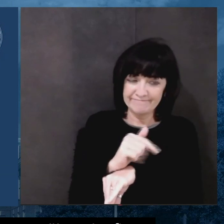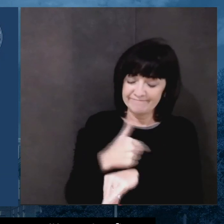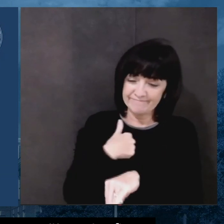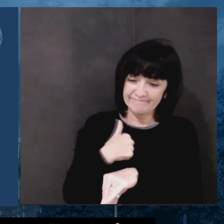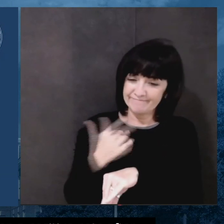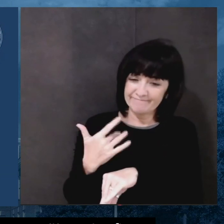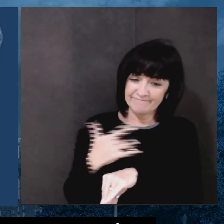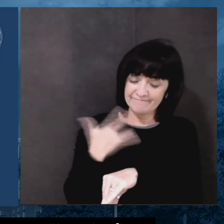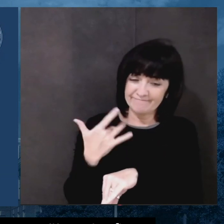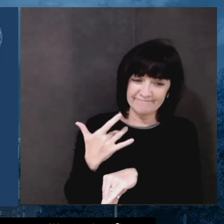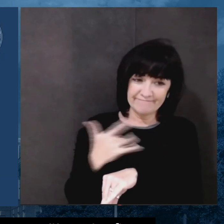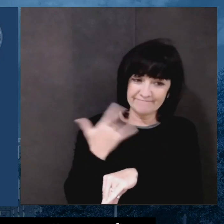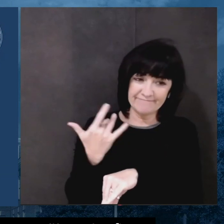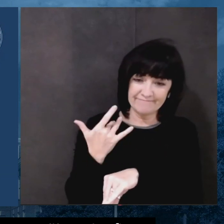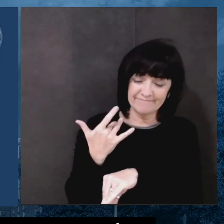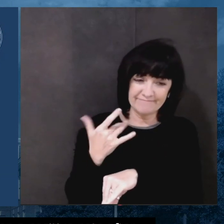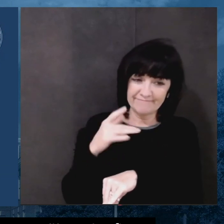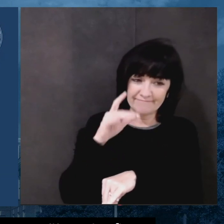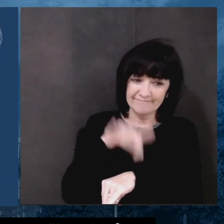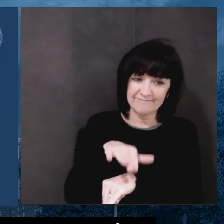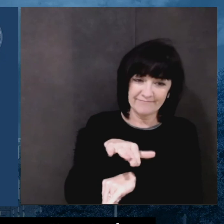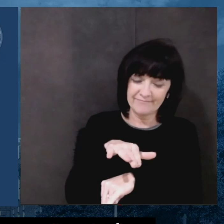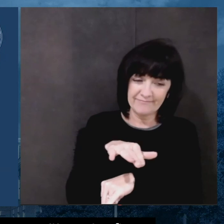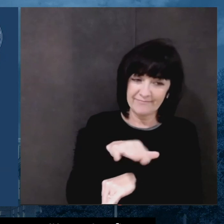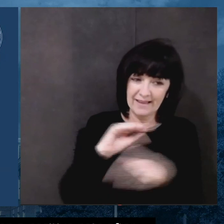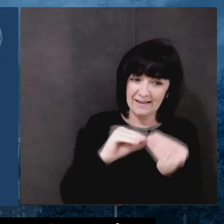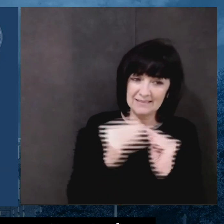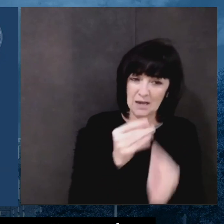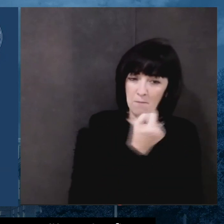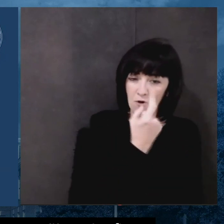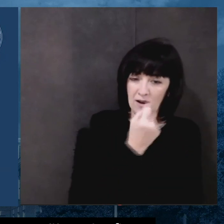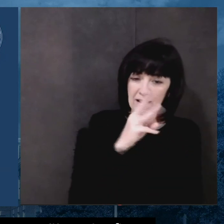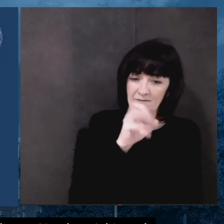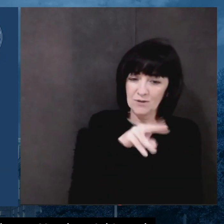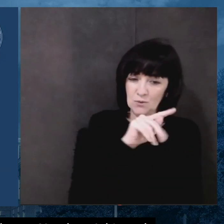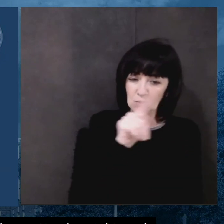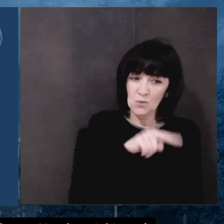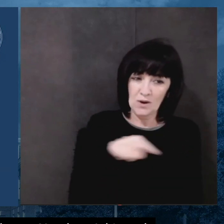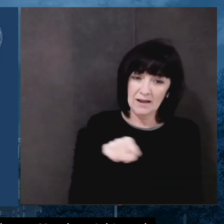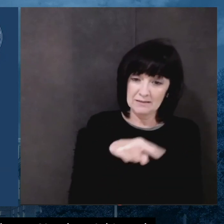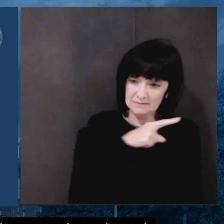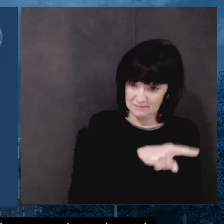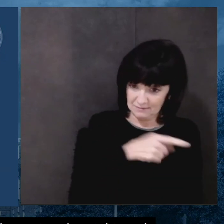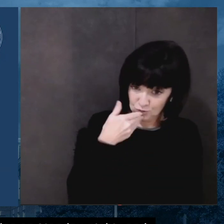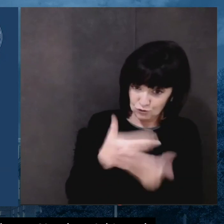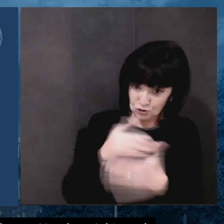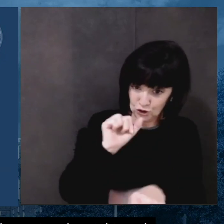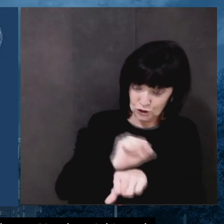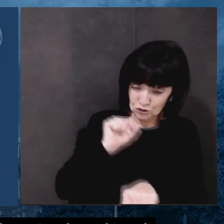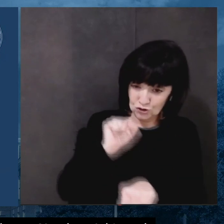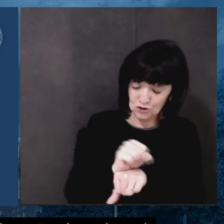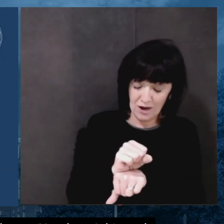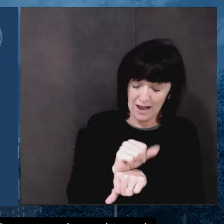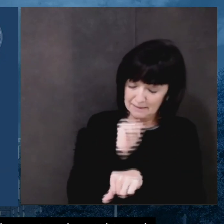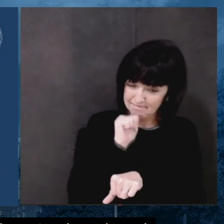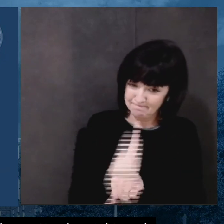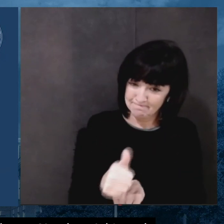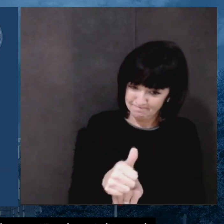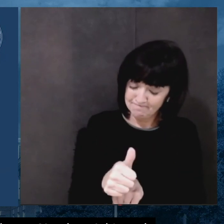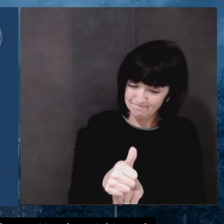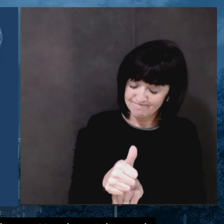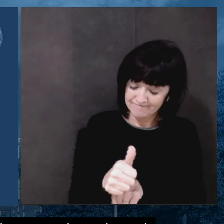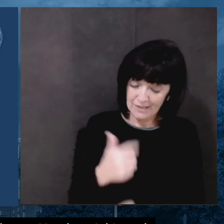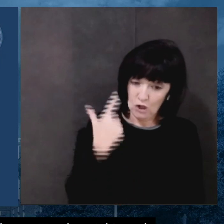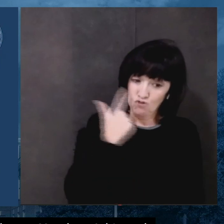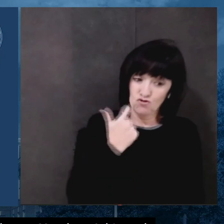the incumbent quarterback, Carson Wentz, did not really perform up to snuff, and he hasn't of late. I